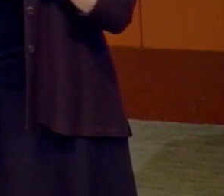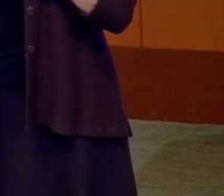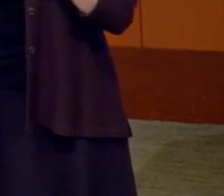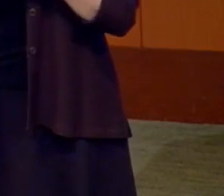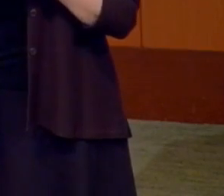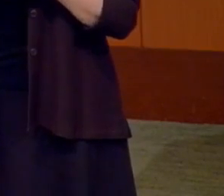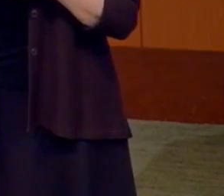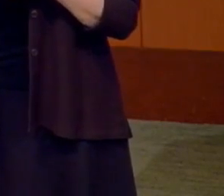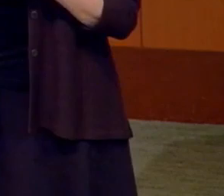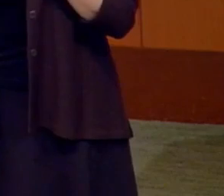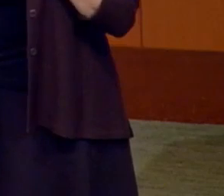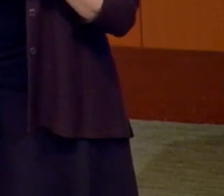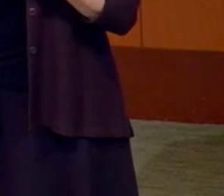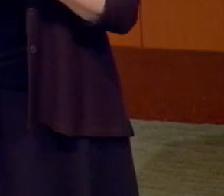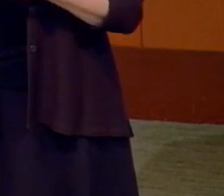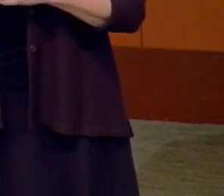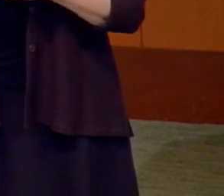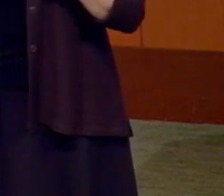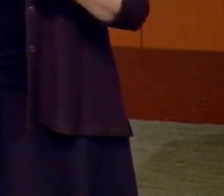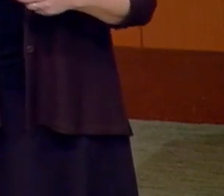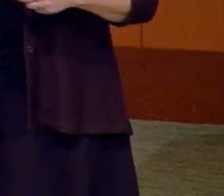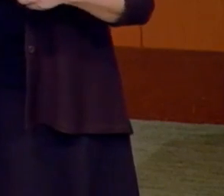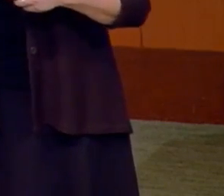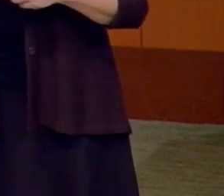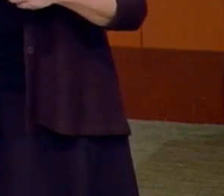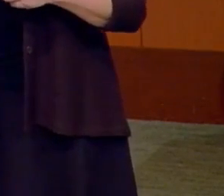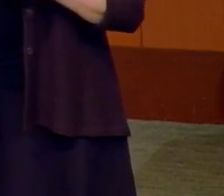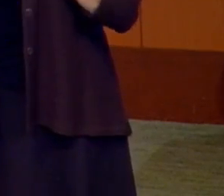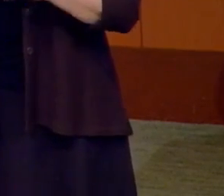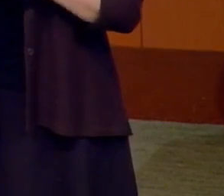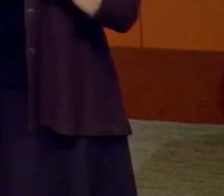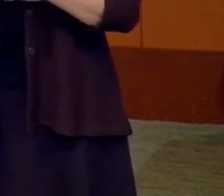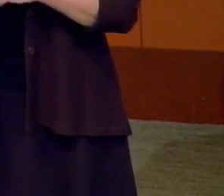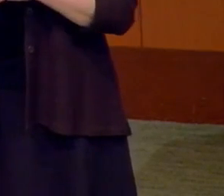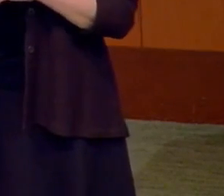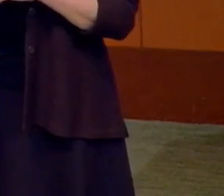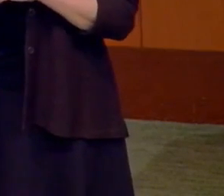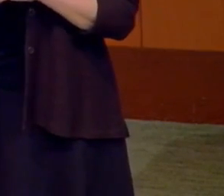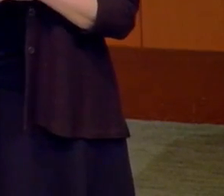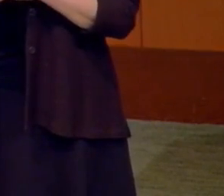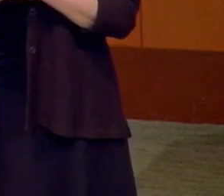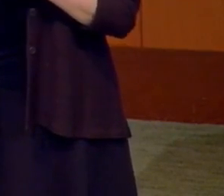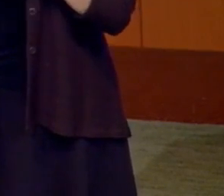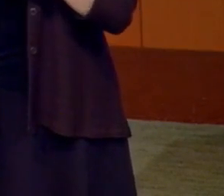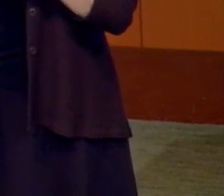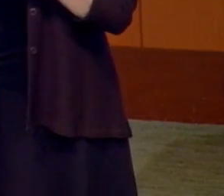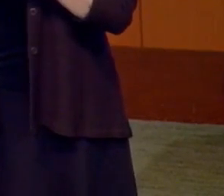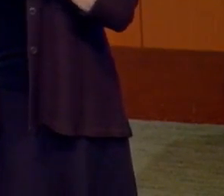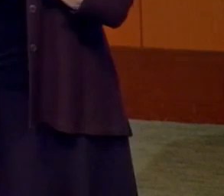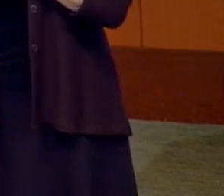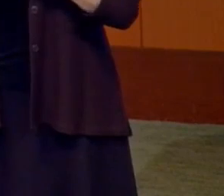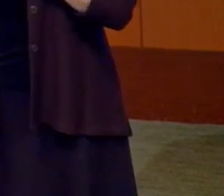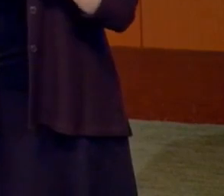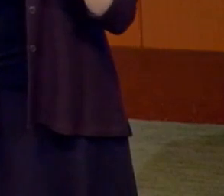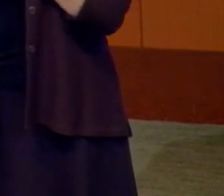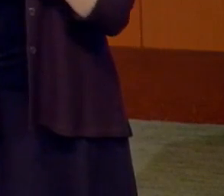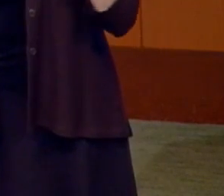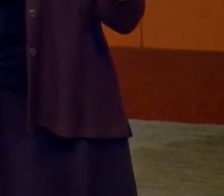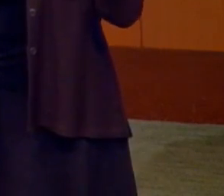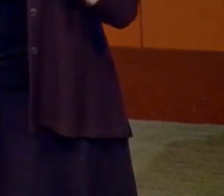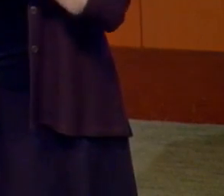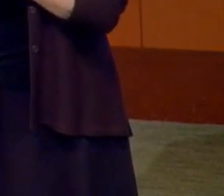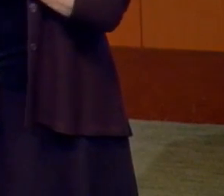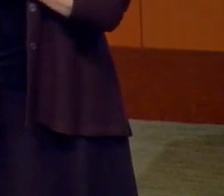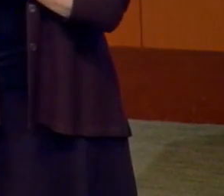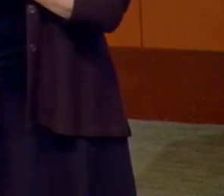They wanted me to come up there, and they had other people there, some CEOs of other companies. 400 people work in